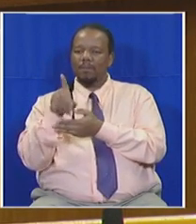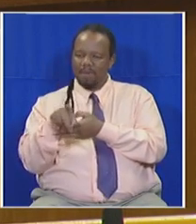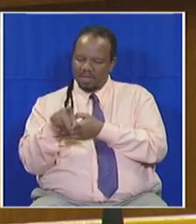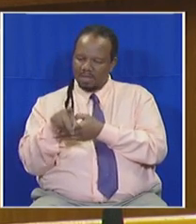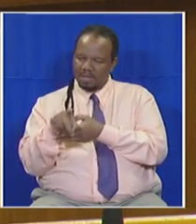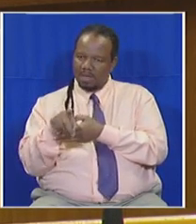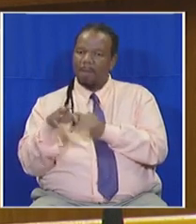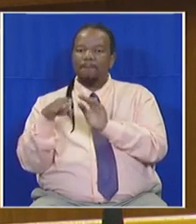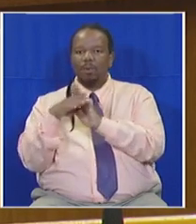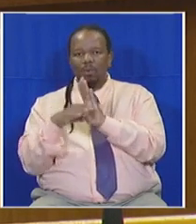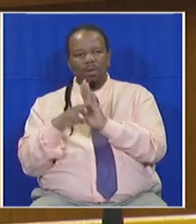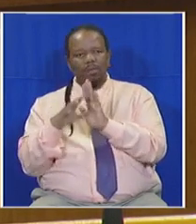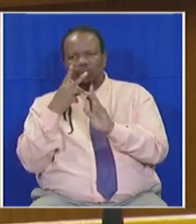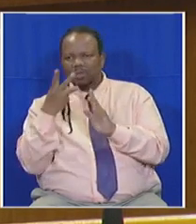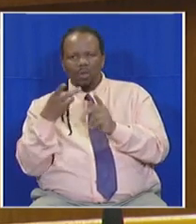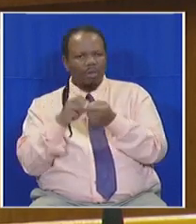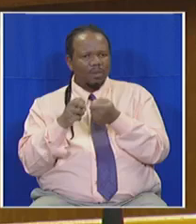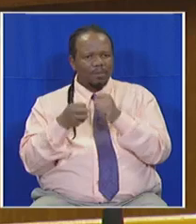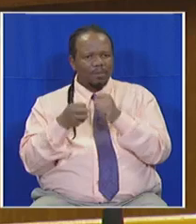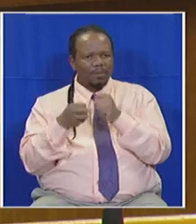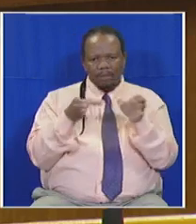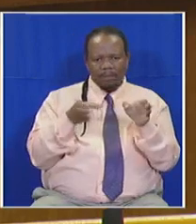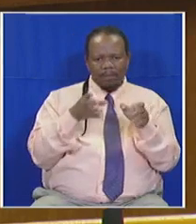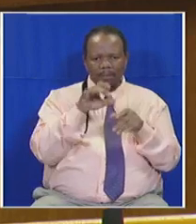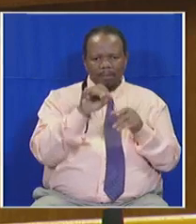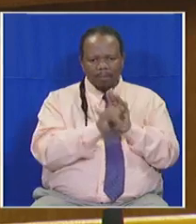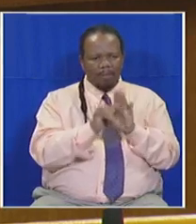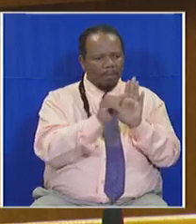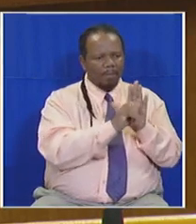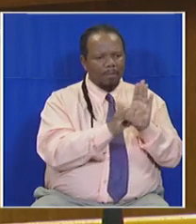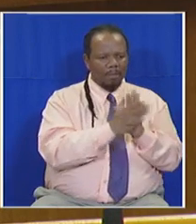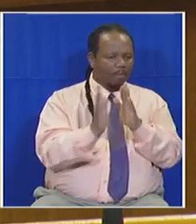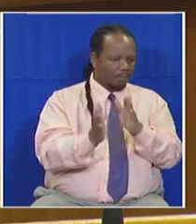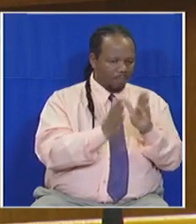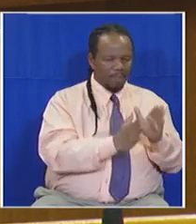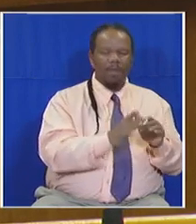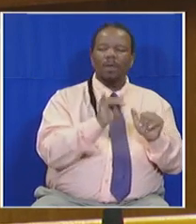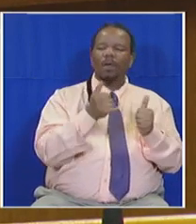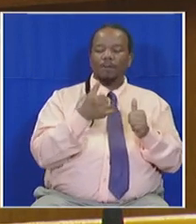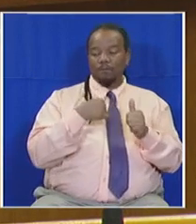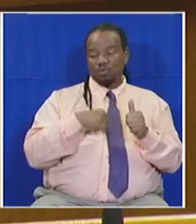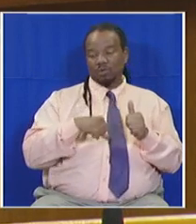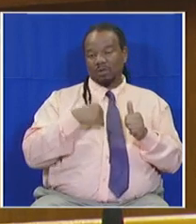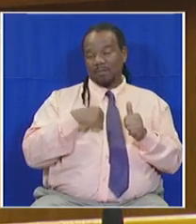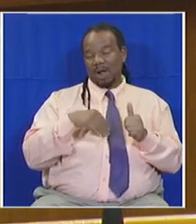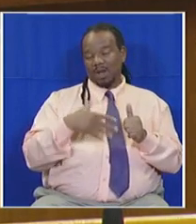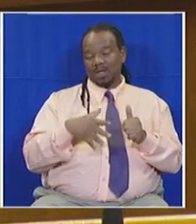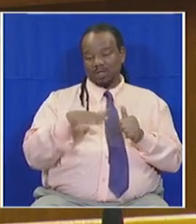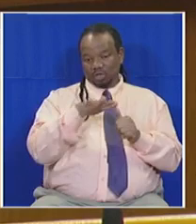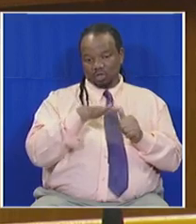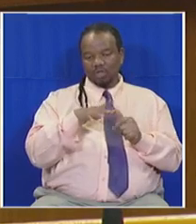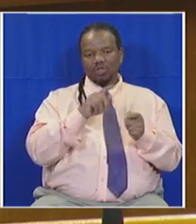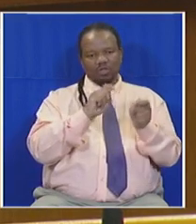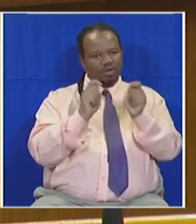gaps. Chairperson of the House, we want a transformed municipal space to become a reality for all our